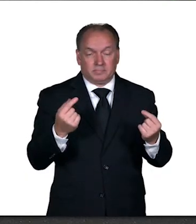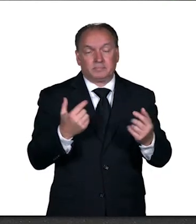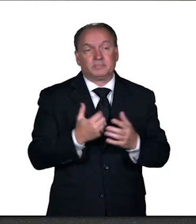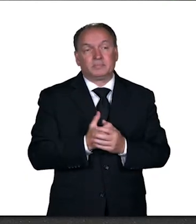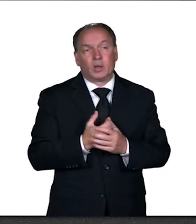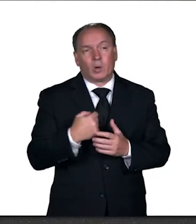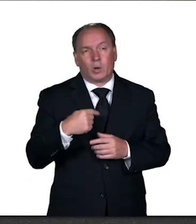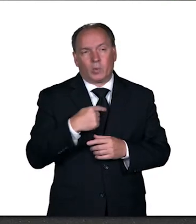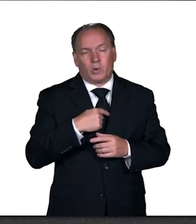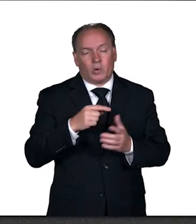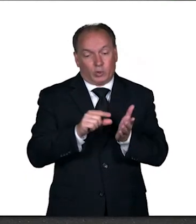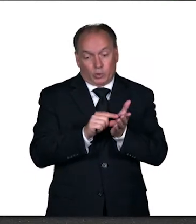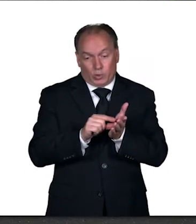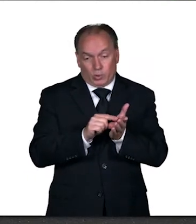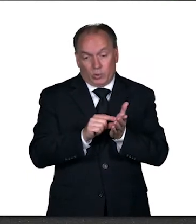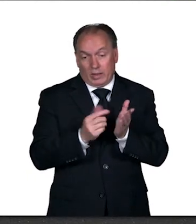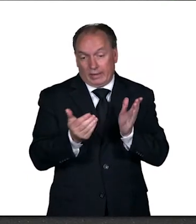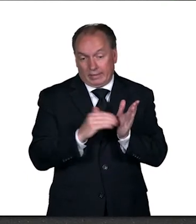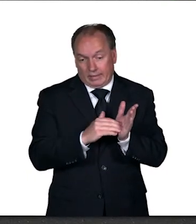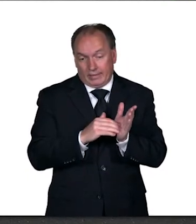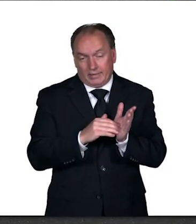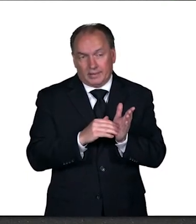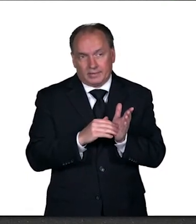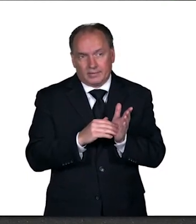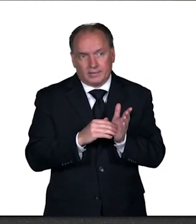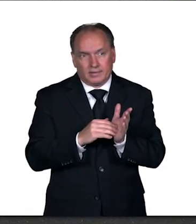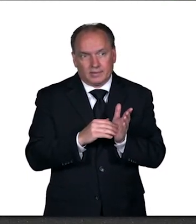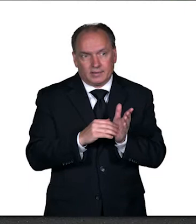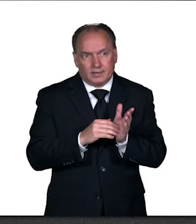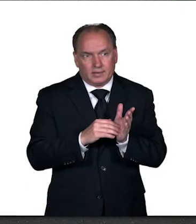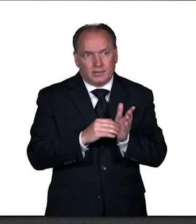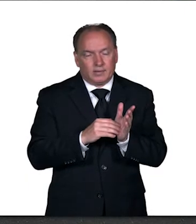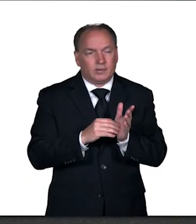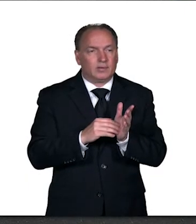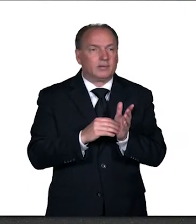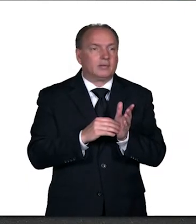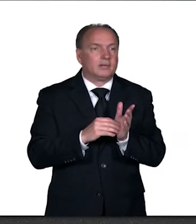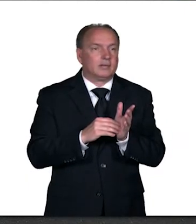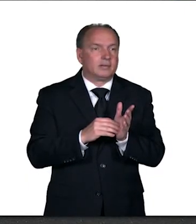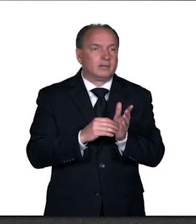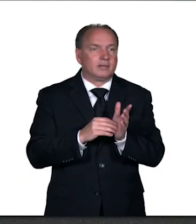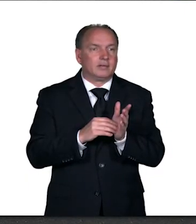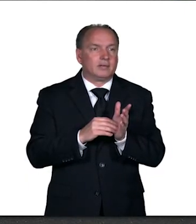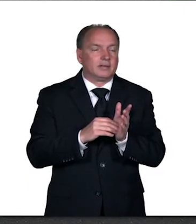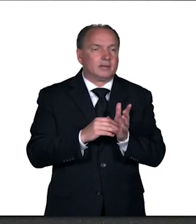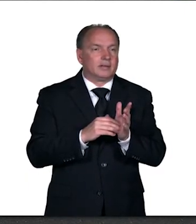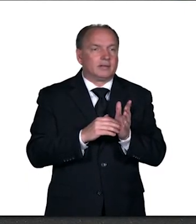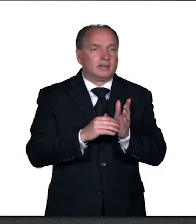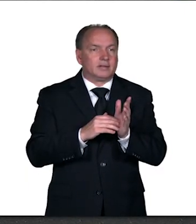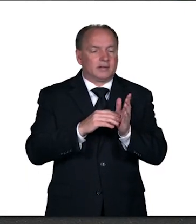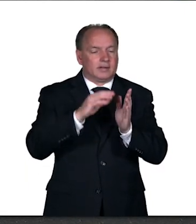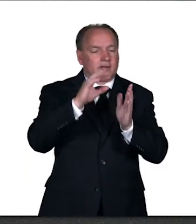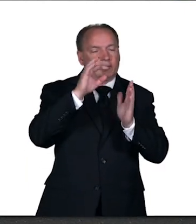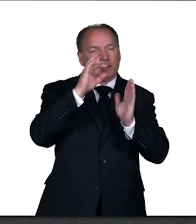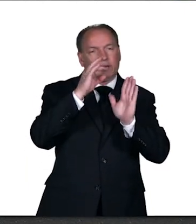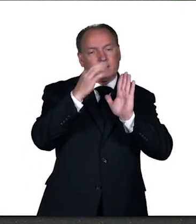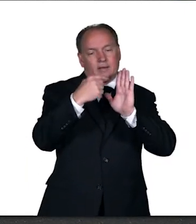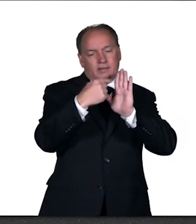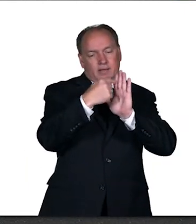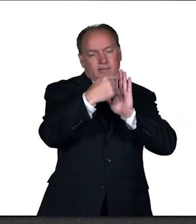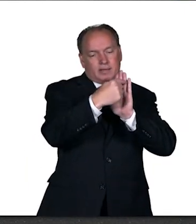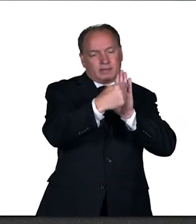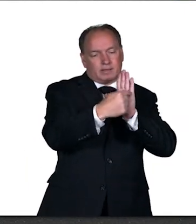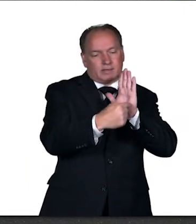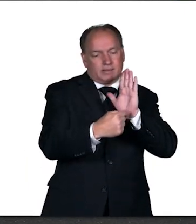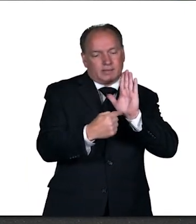is we are gonna get our glue, and we are going to put glue dots all the way